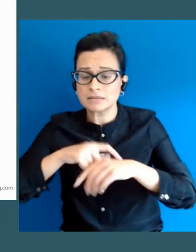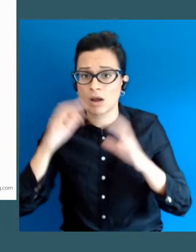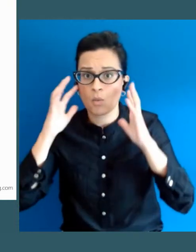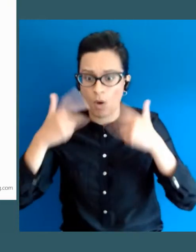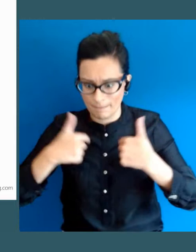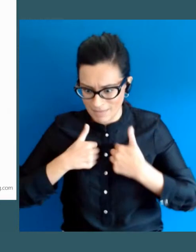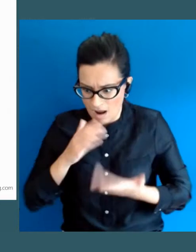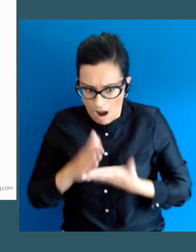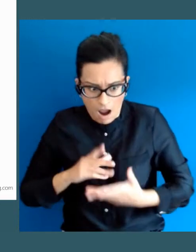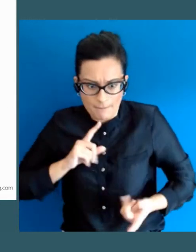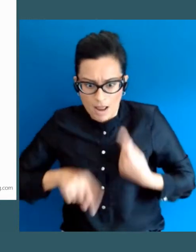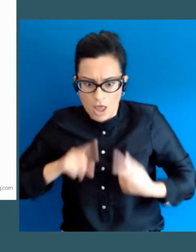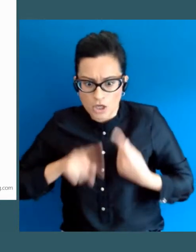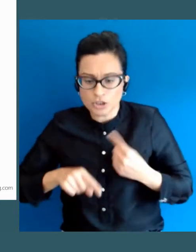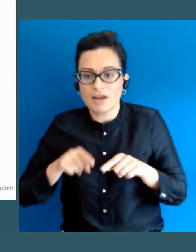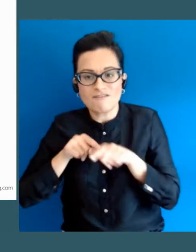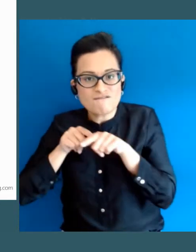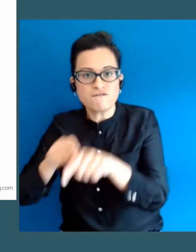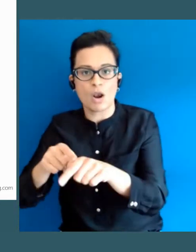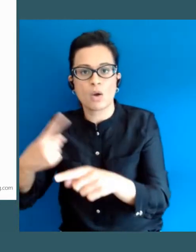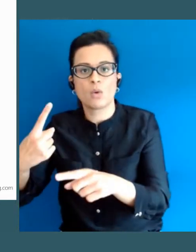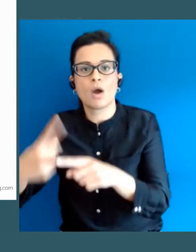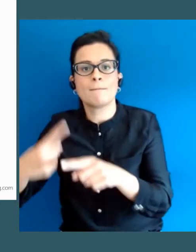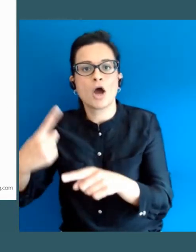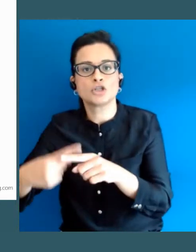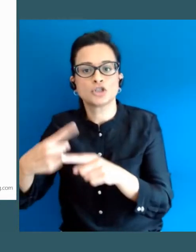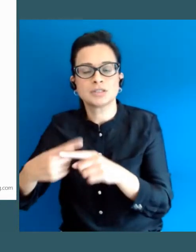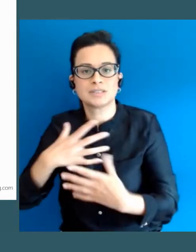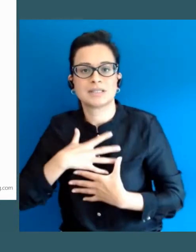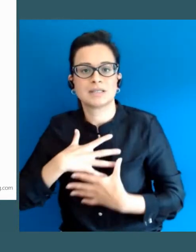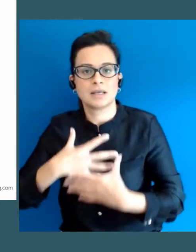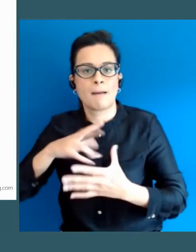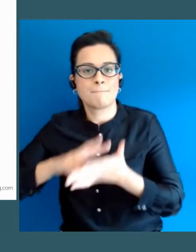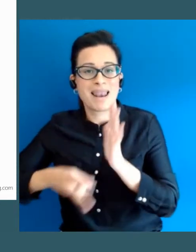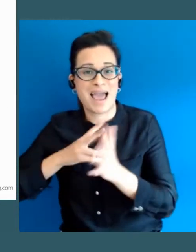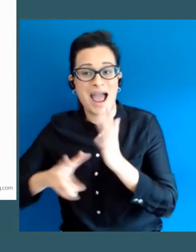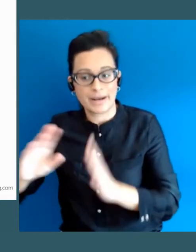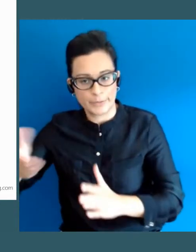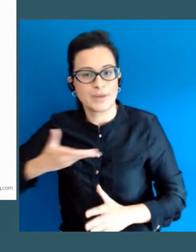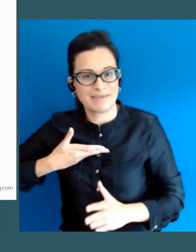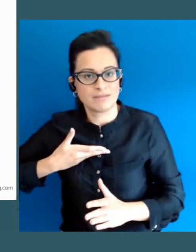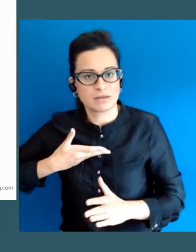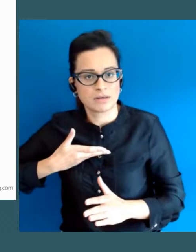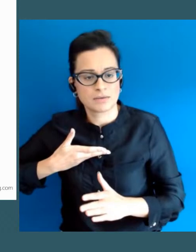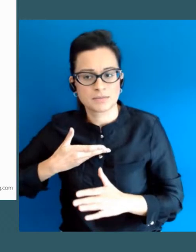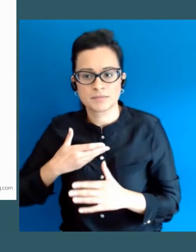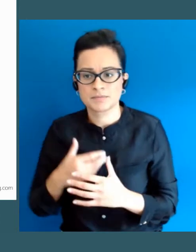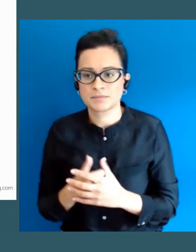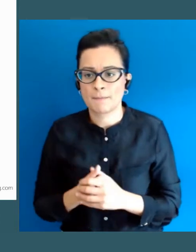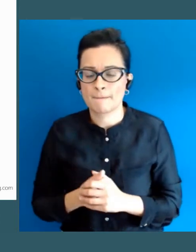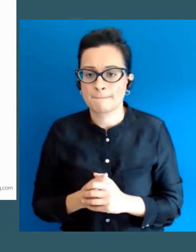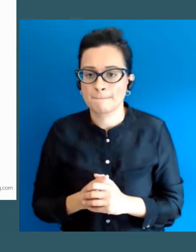follow the emergency anaphylaxis management plan that you've been given by your hospital staff.